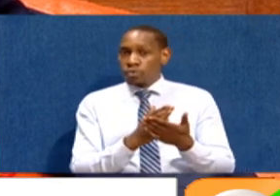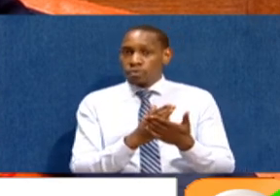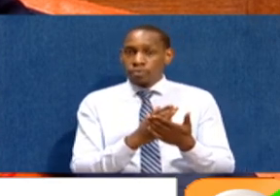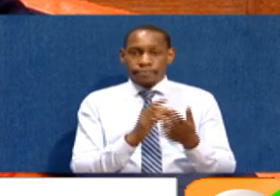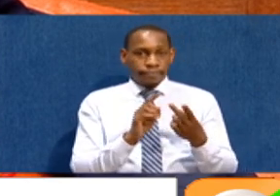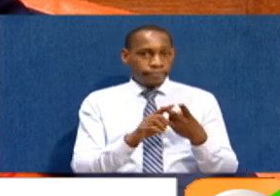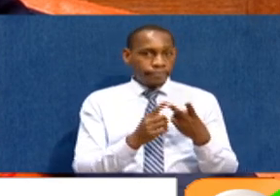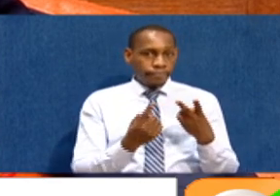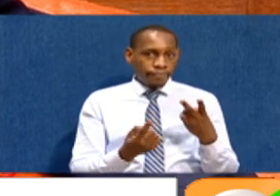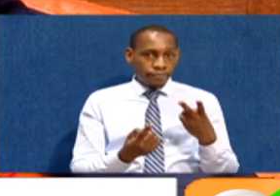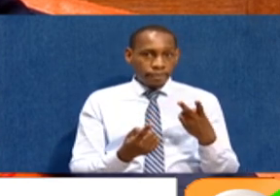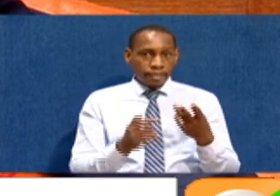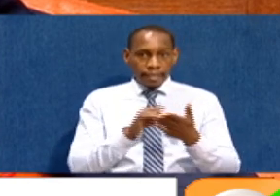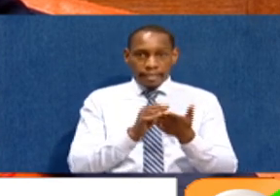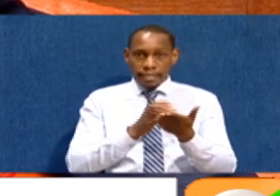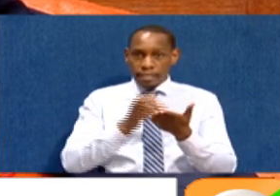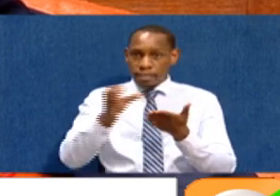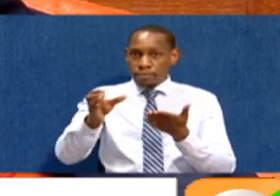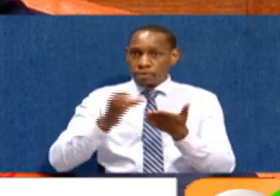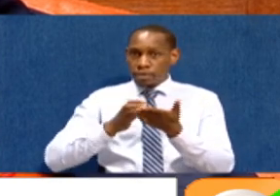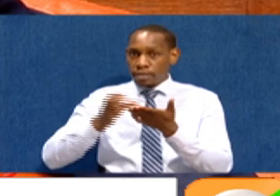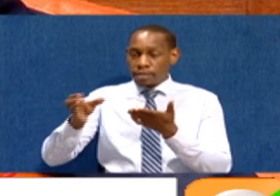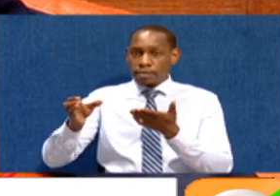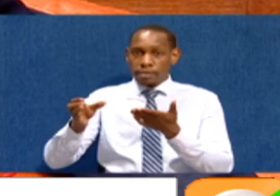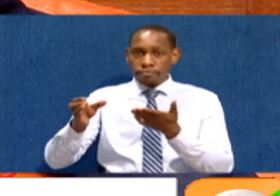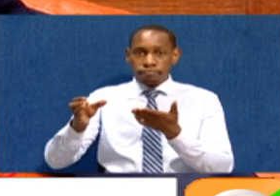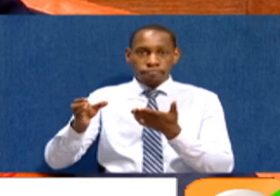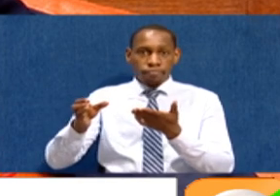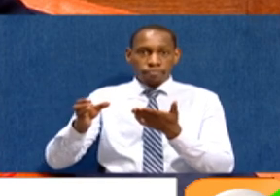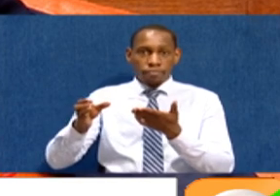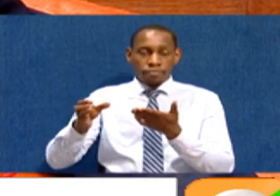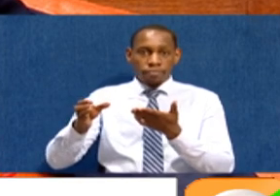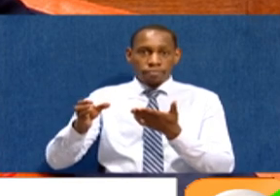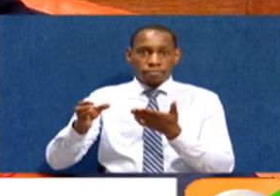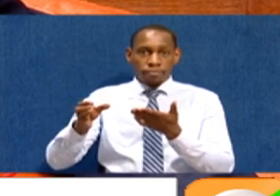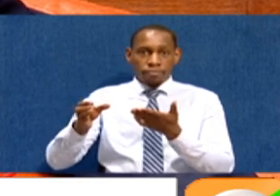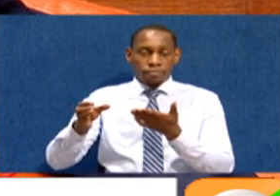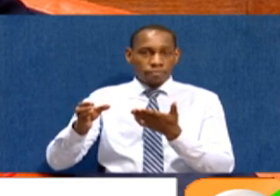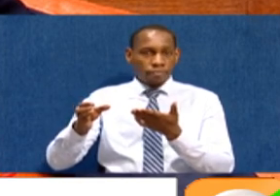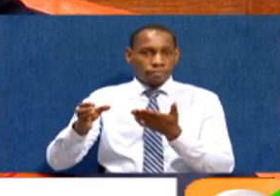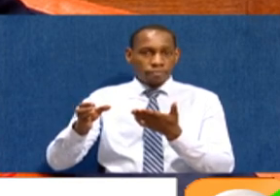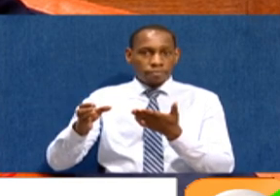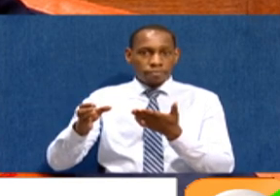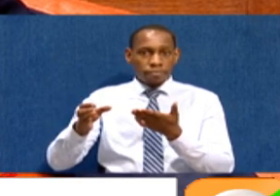that the distribution of wealth is